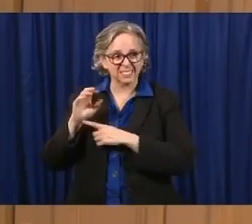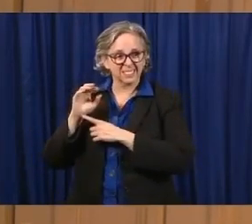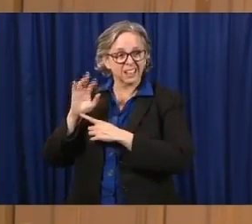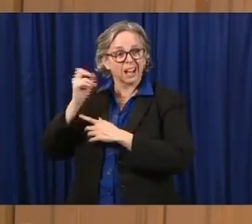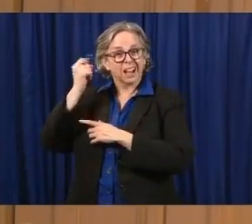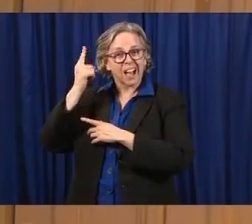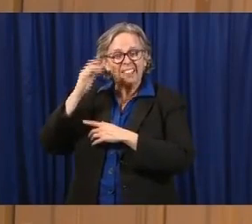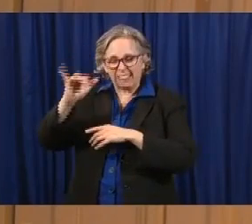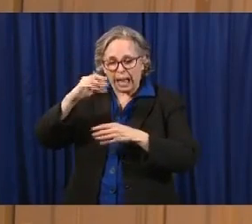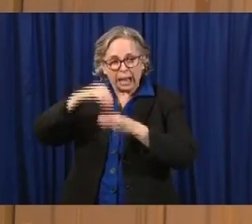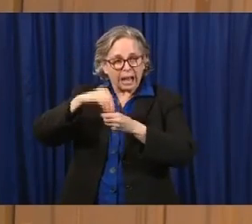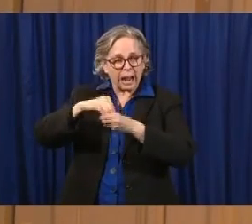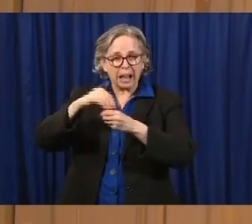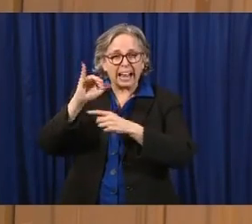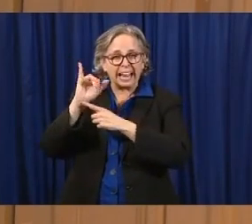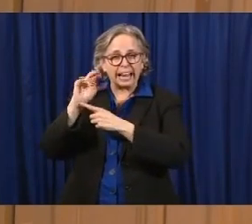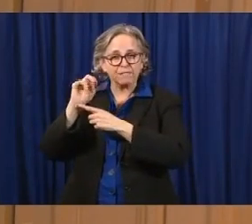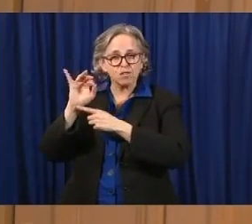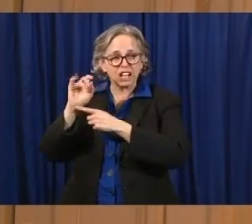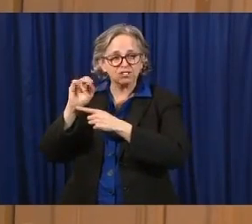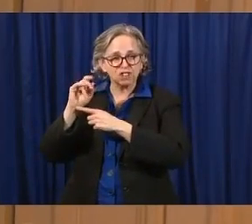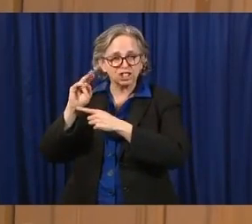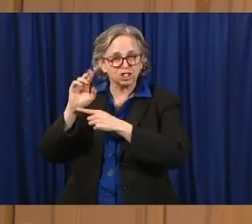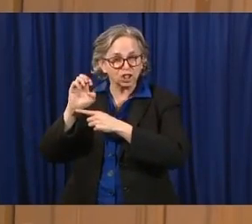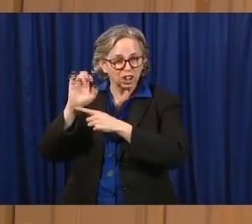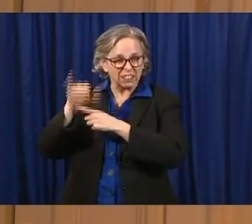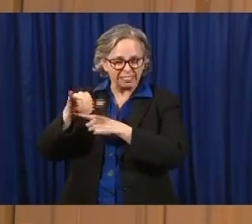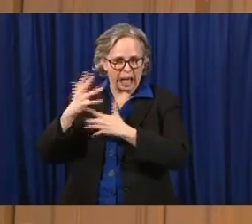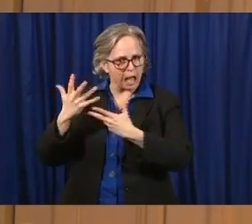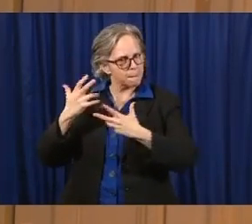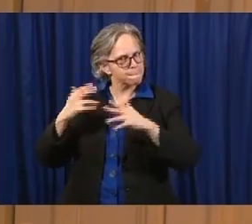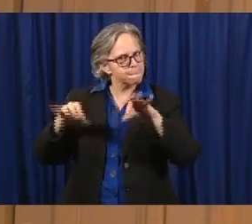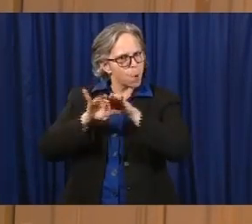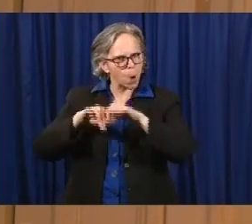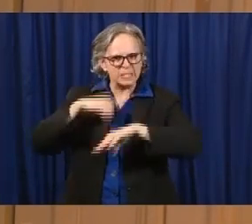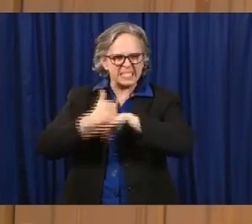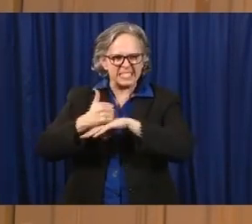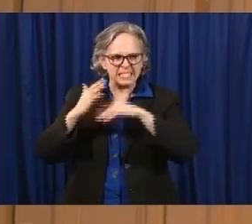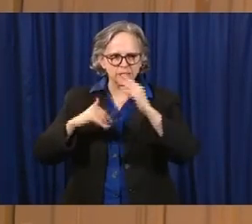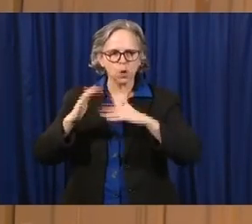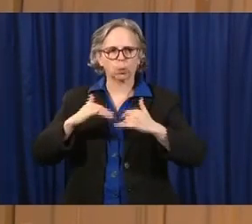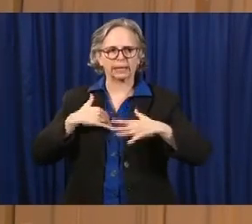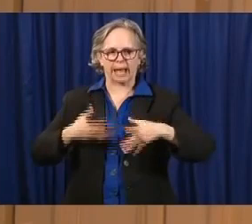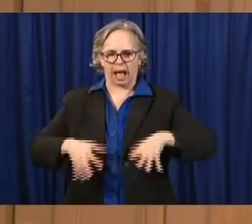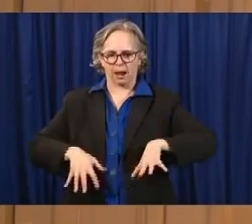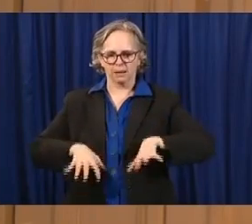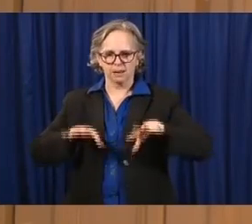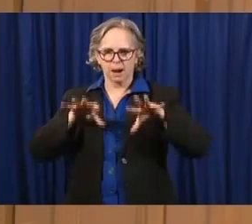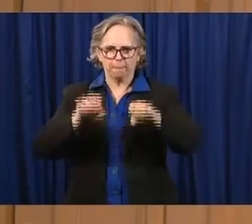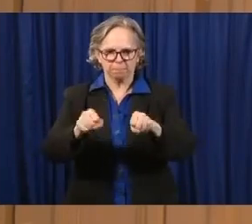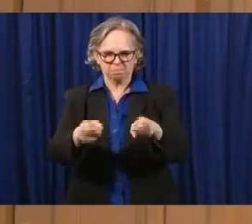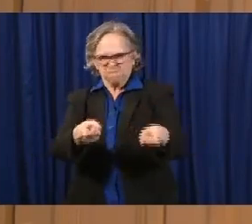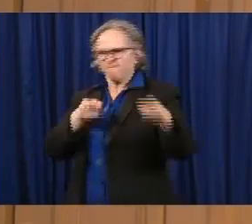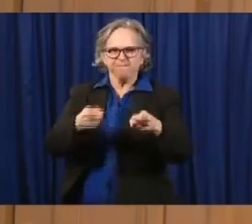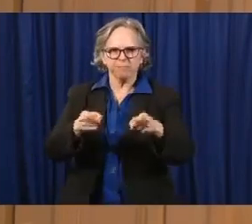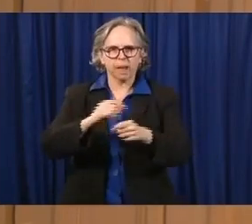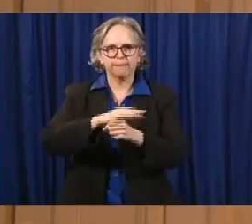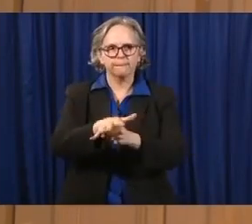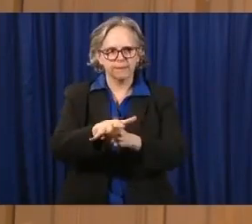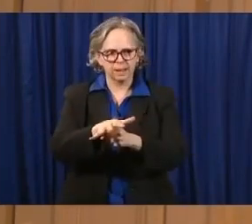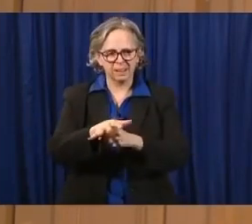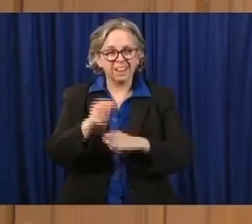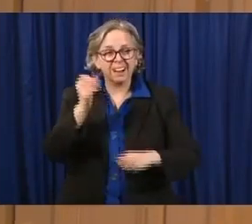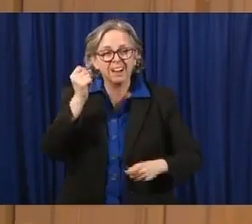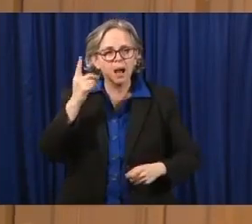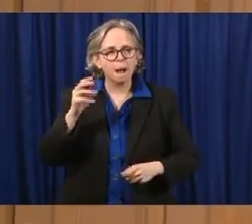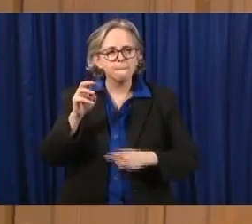tamed this virus. So we are going to be in this hyper-vigilant monitoring stage, just like 9/11,